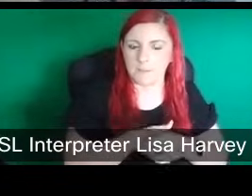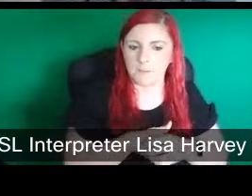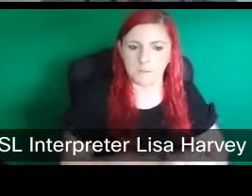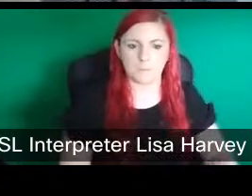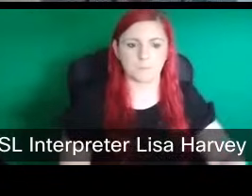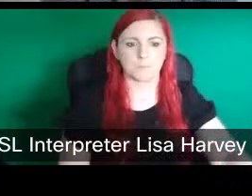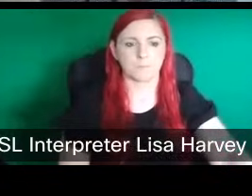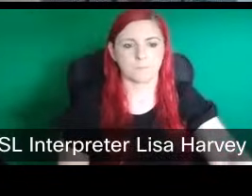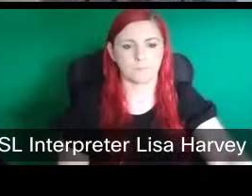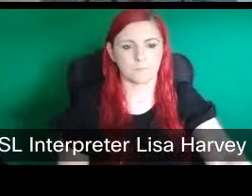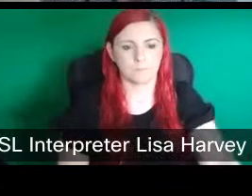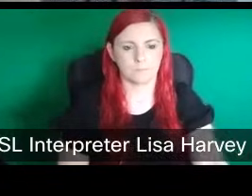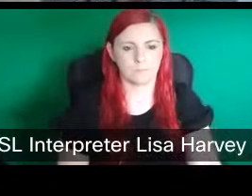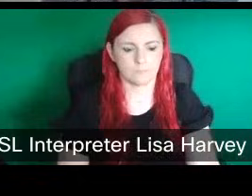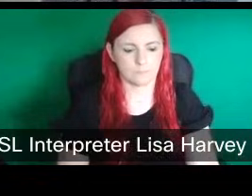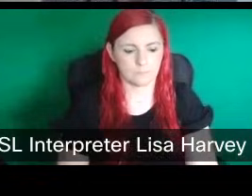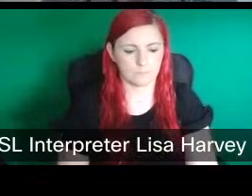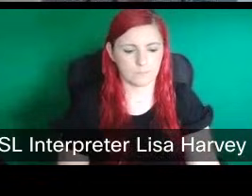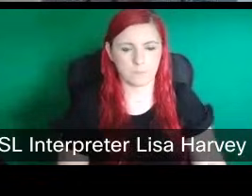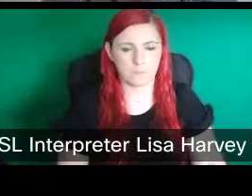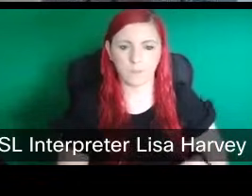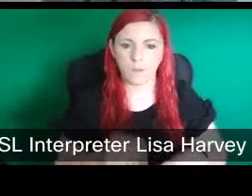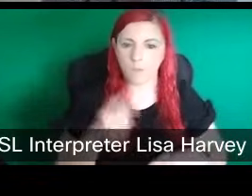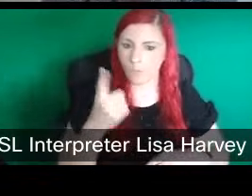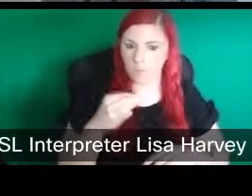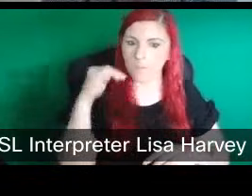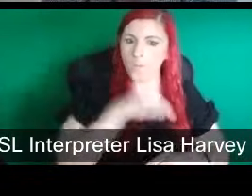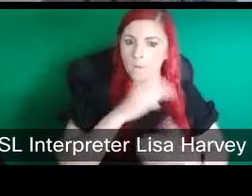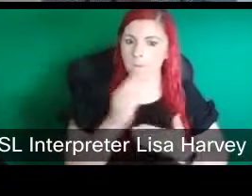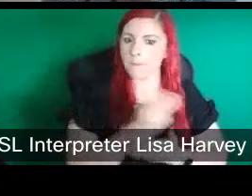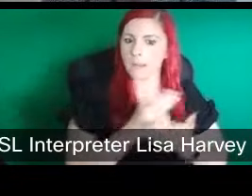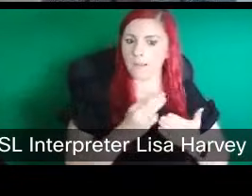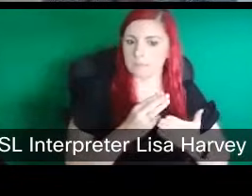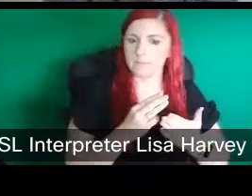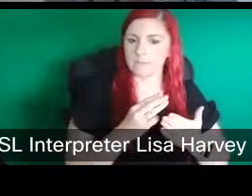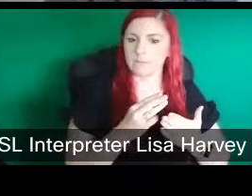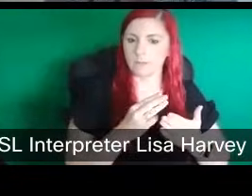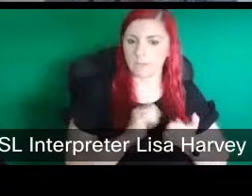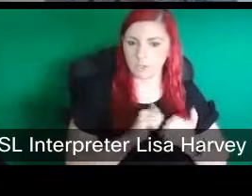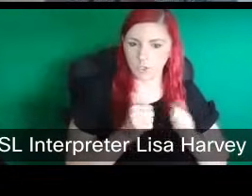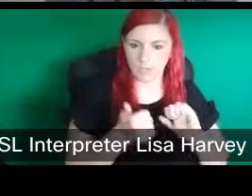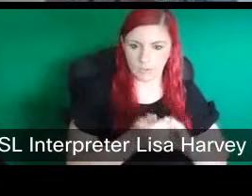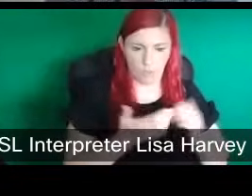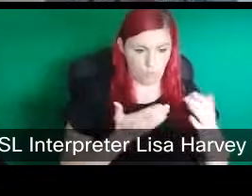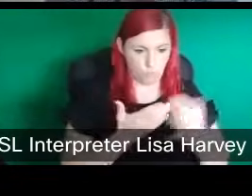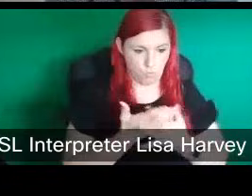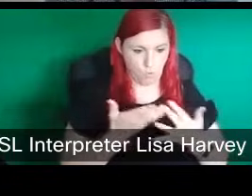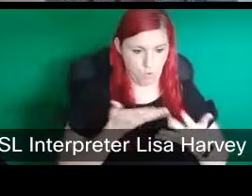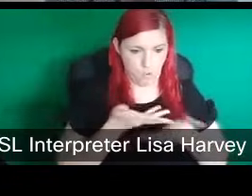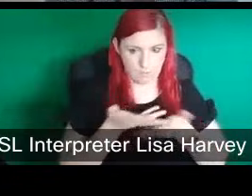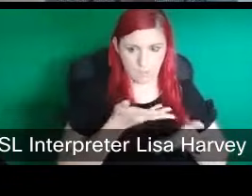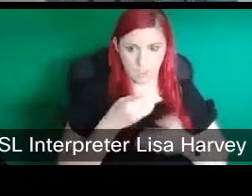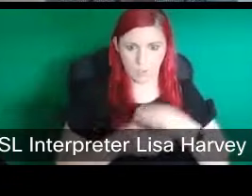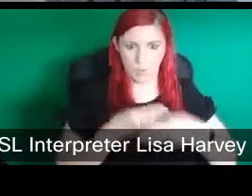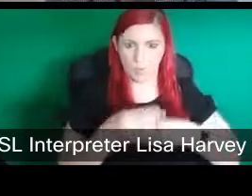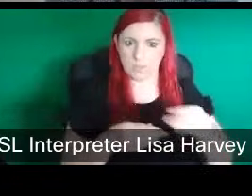So one of the key aspects, I suppose, one of the changes, and we put through the consultation process as well. So previously there